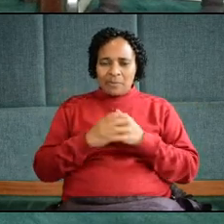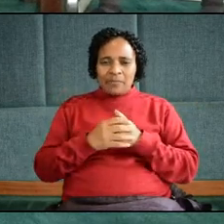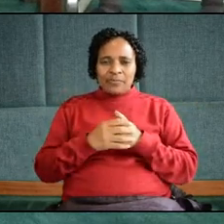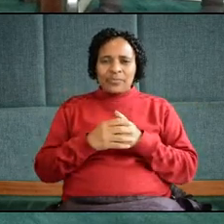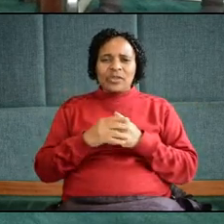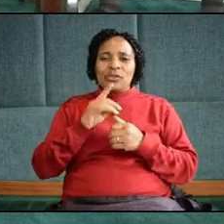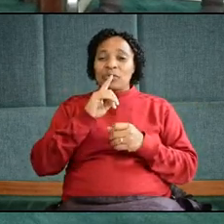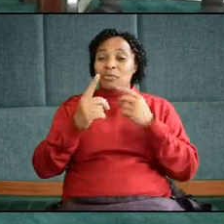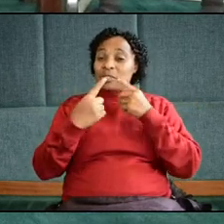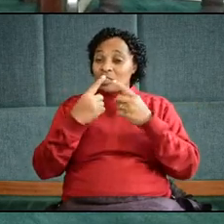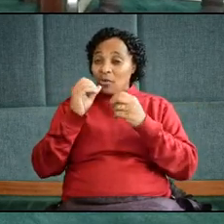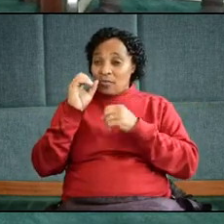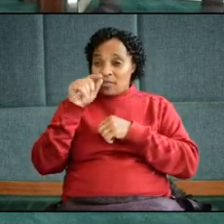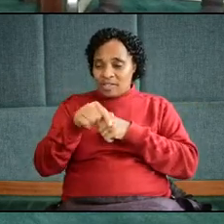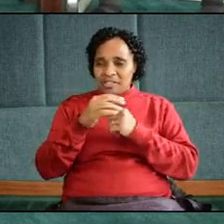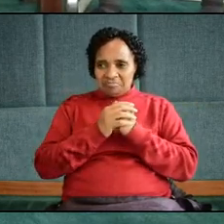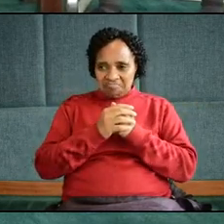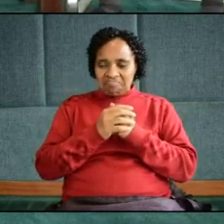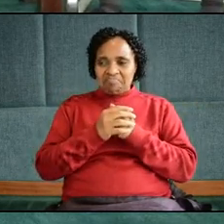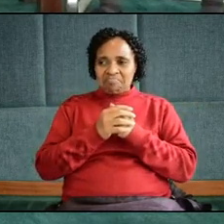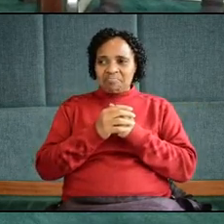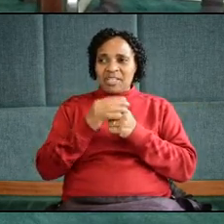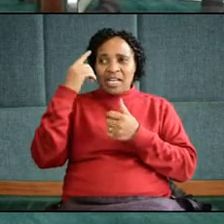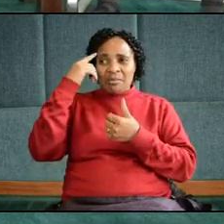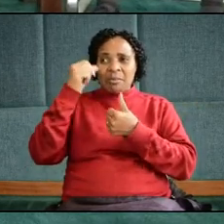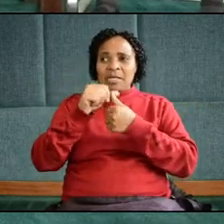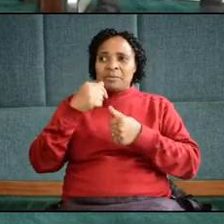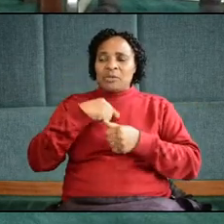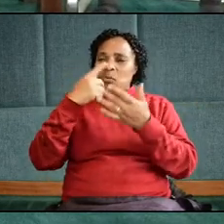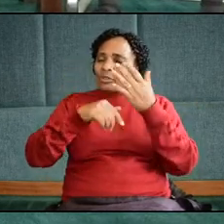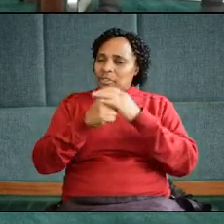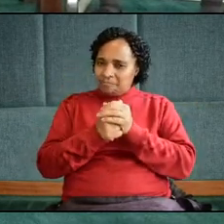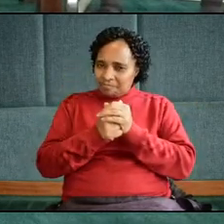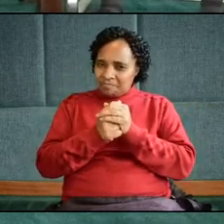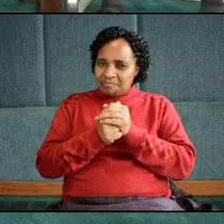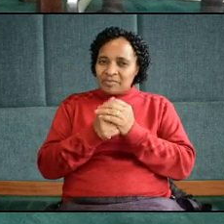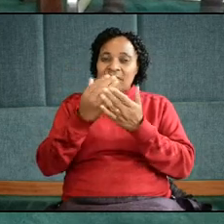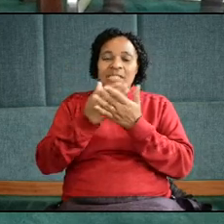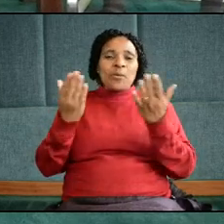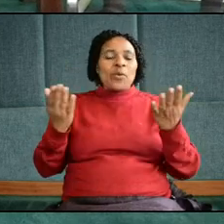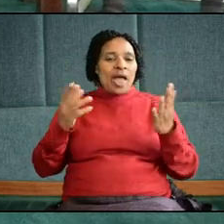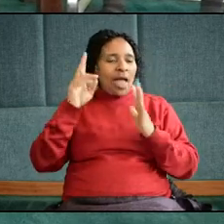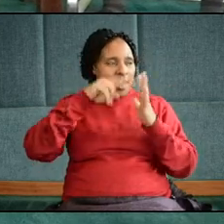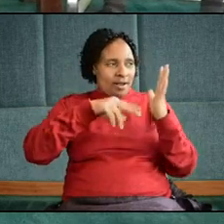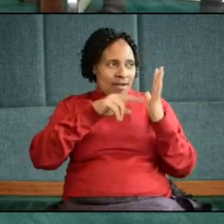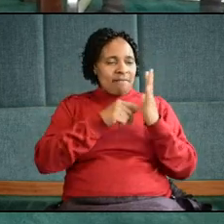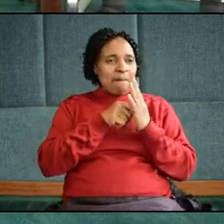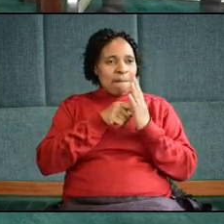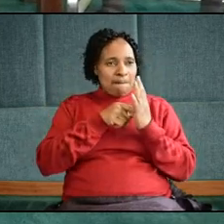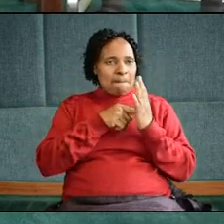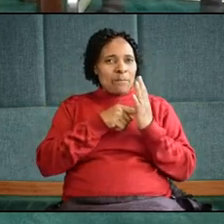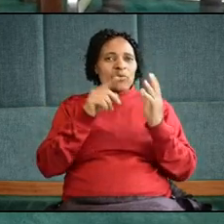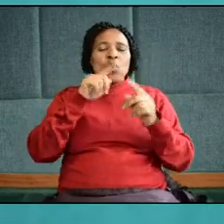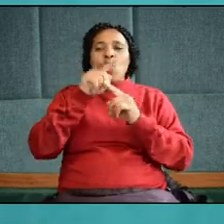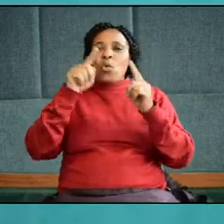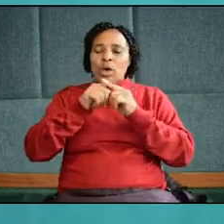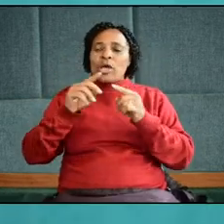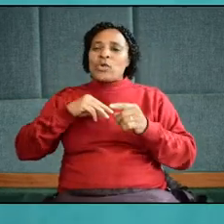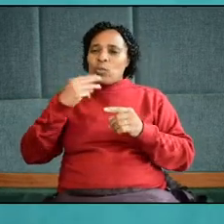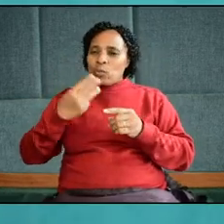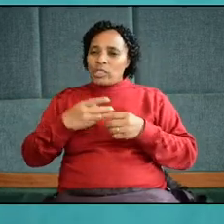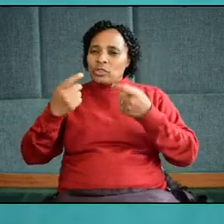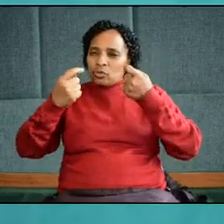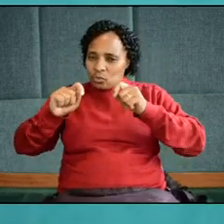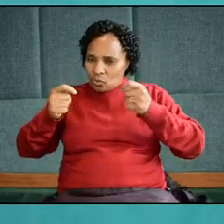actually, speaking of that, reminds me that somewhere I read that when we try